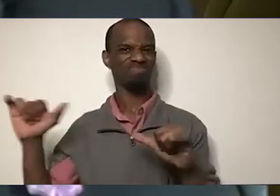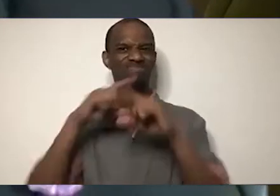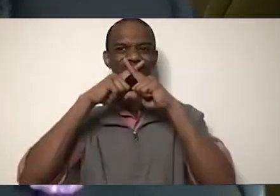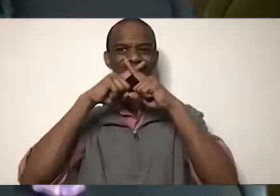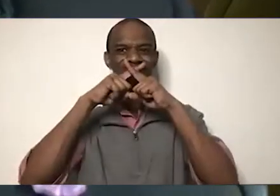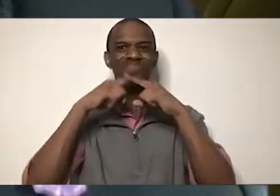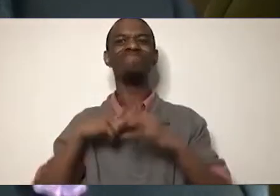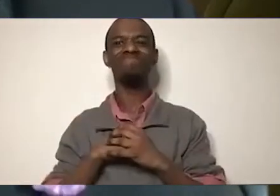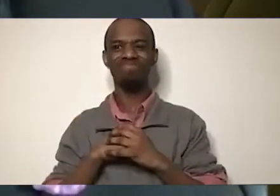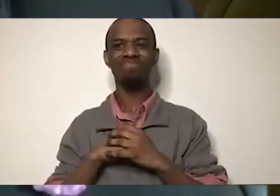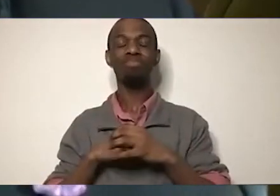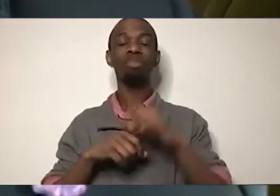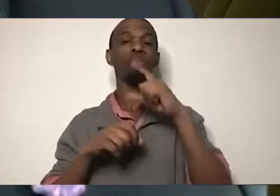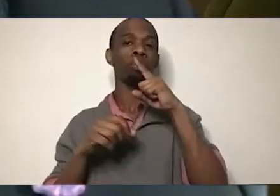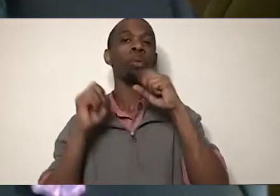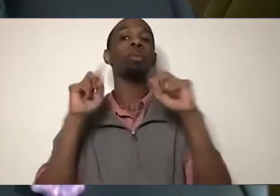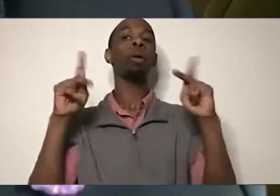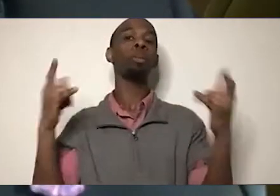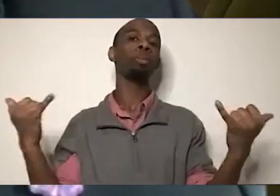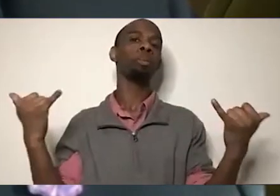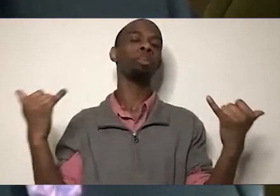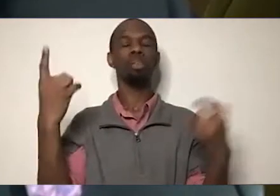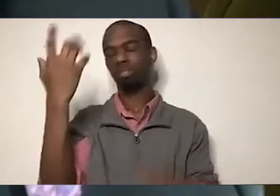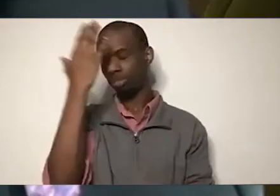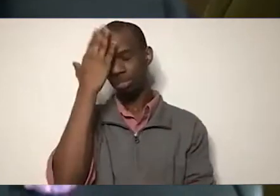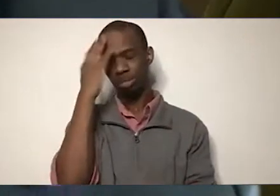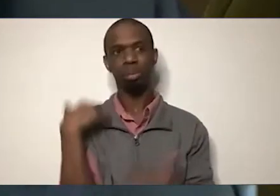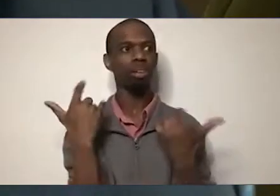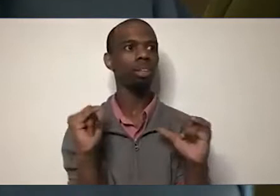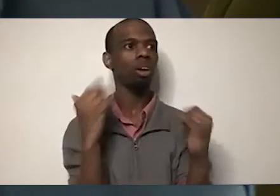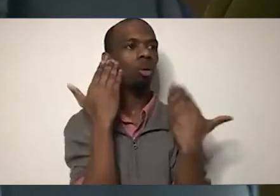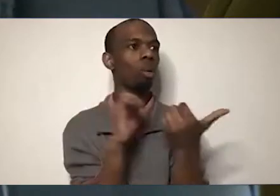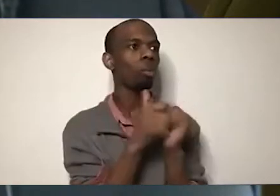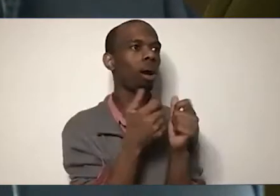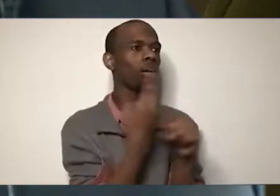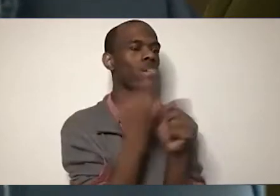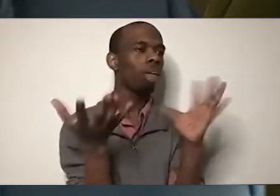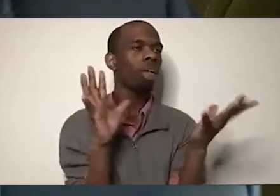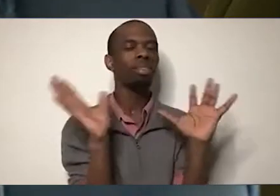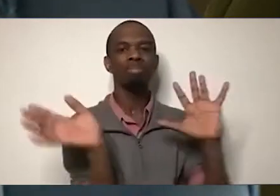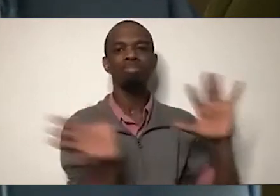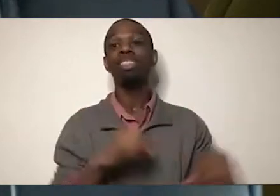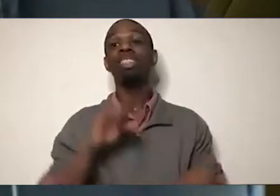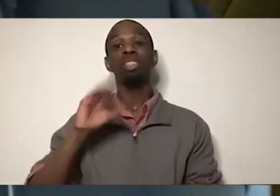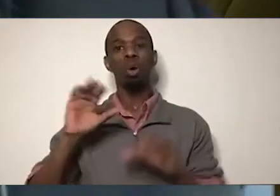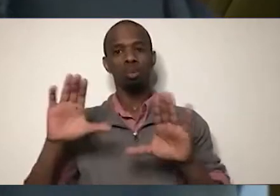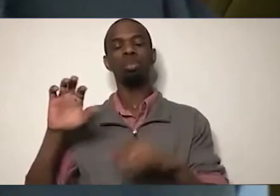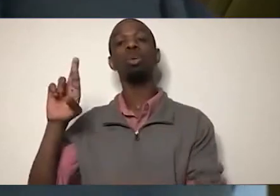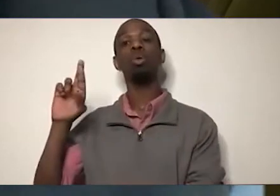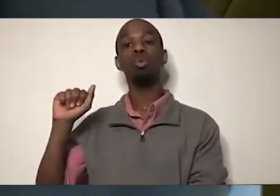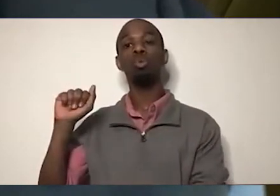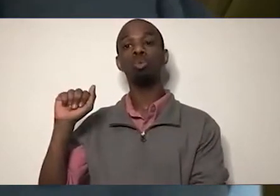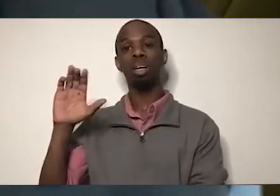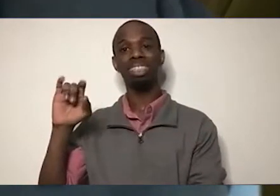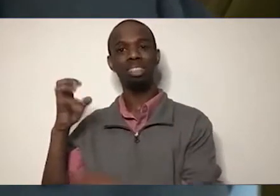It's racism, not race, that creates the risk. And it's also a historical reality. The thing about